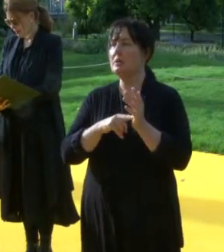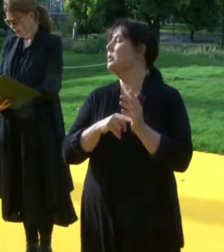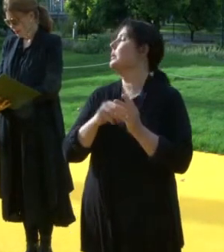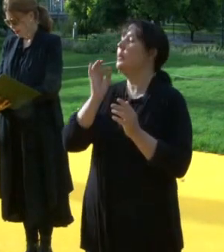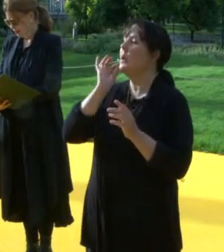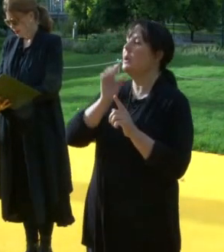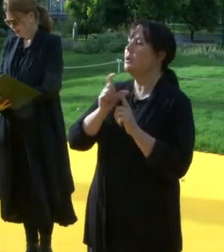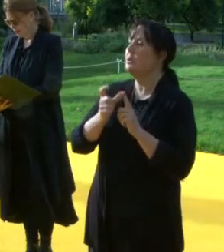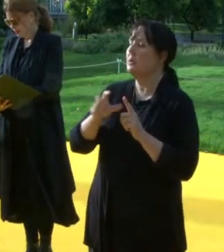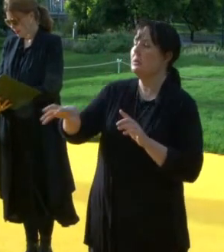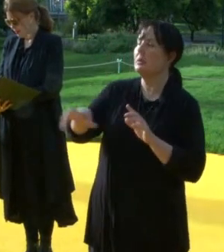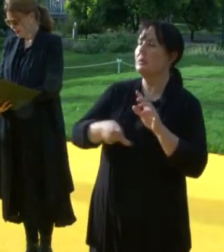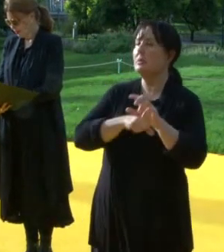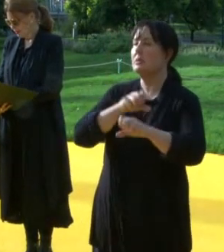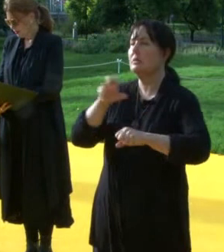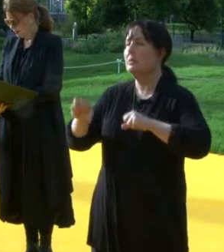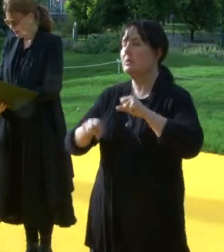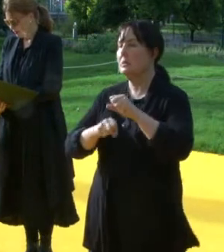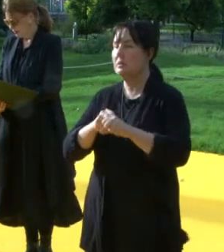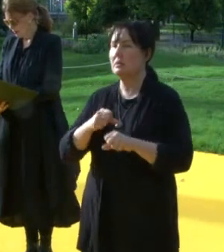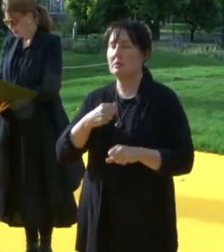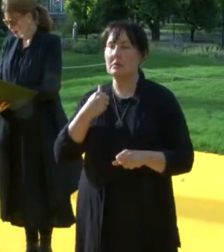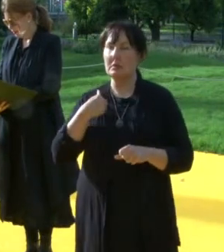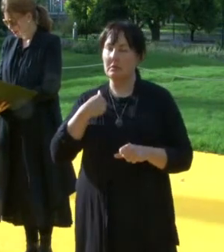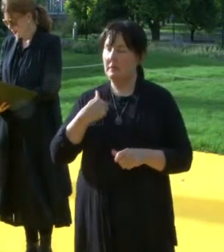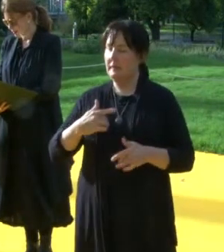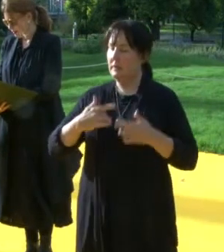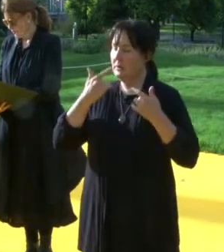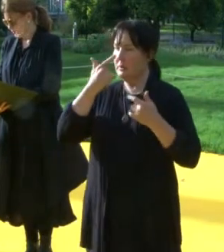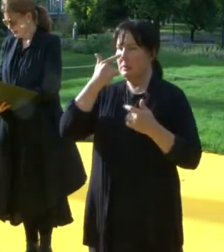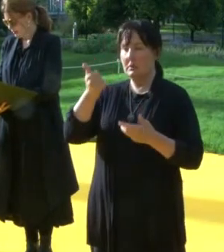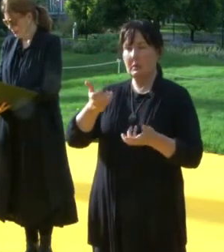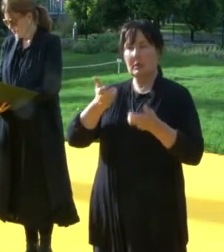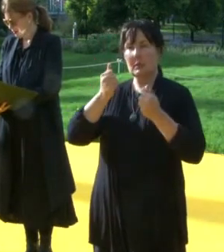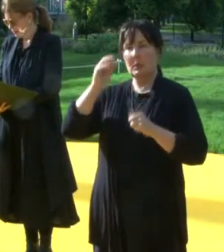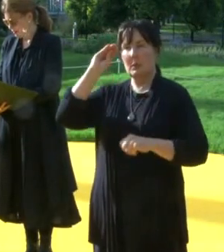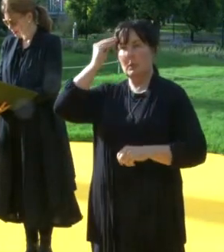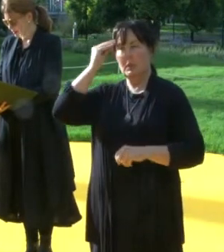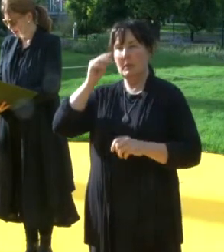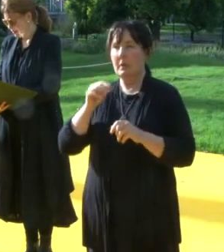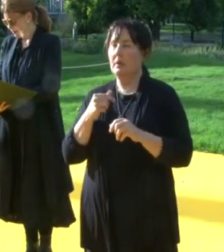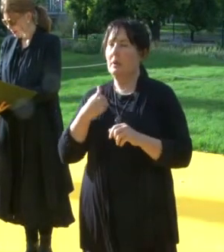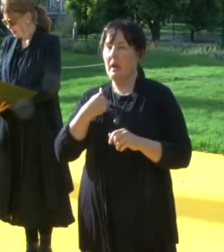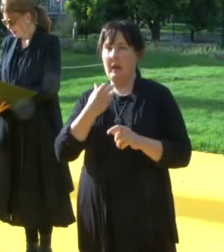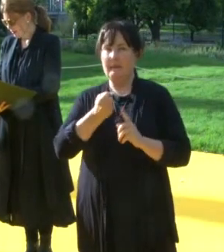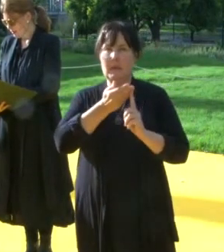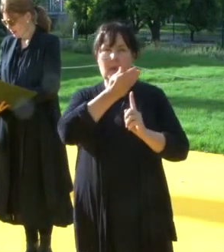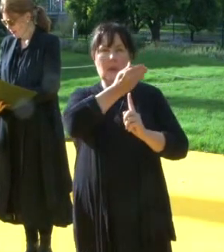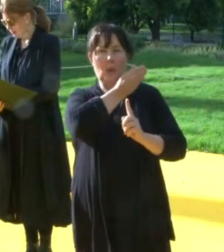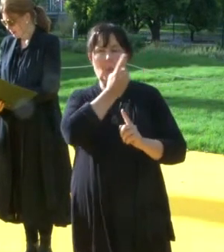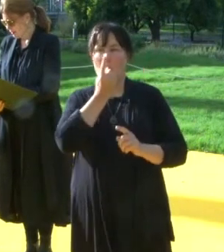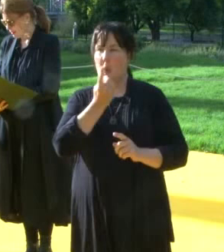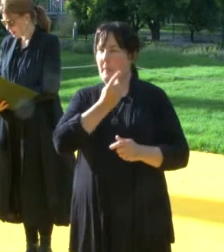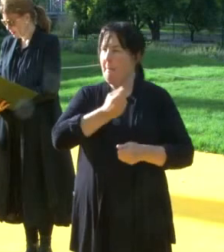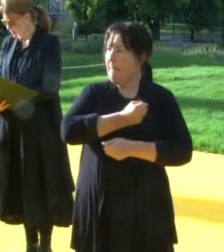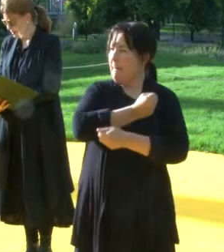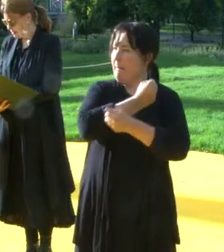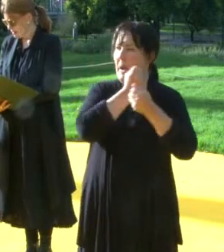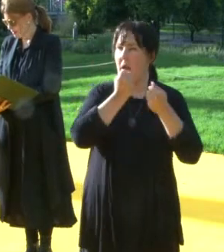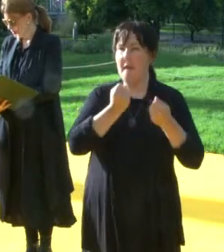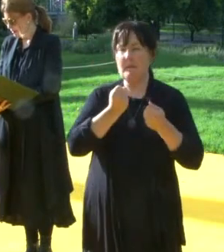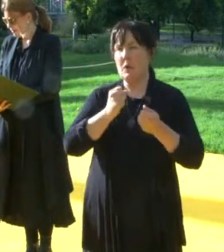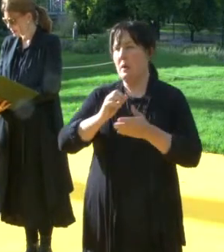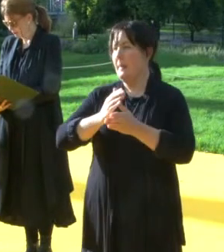of powerful Aboriginal writers, from whom I still have a lot to learn. I'm also humbled that my co-nominee, Randa